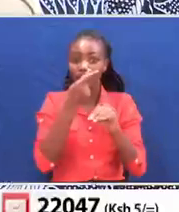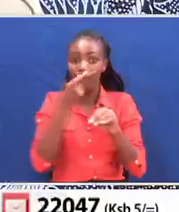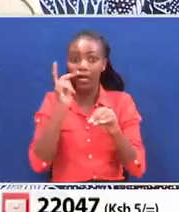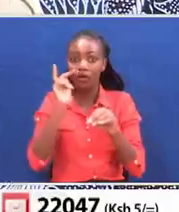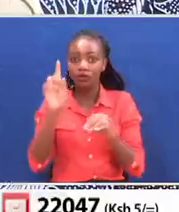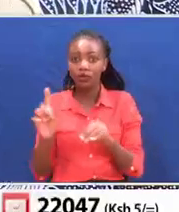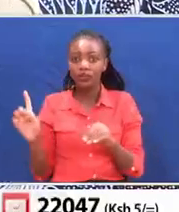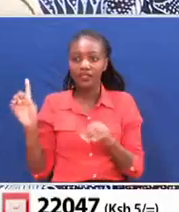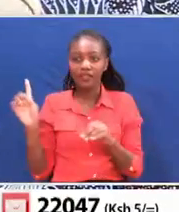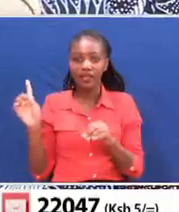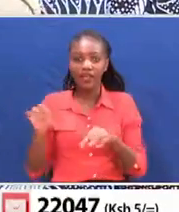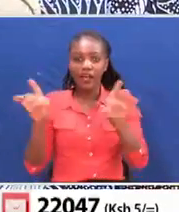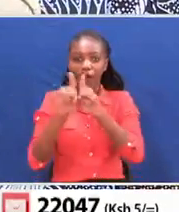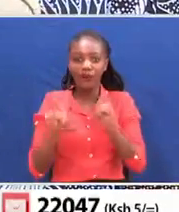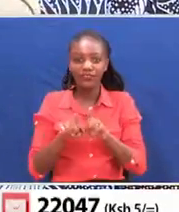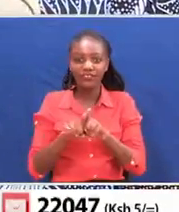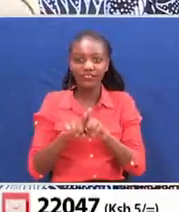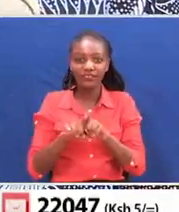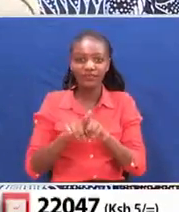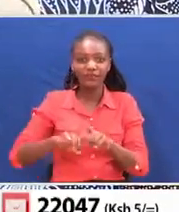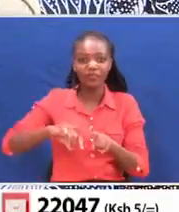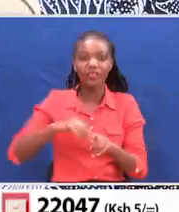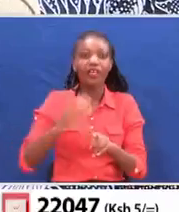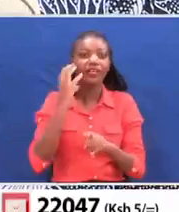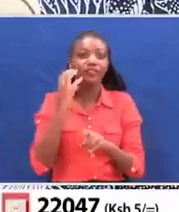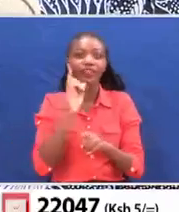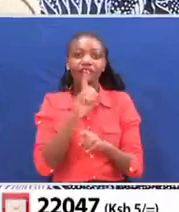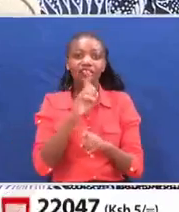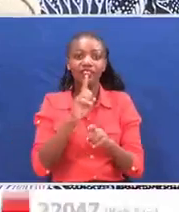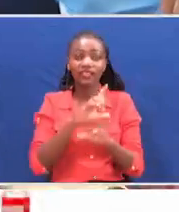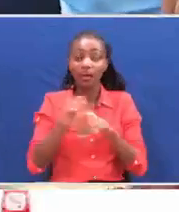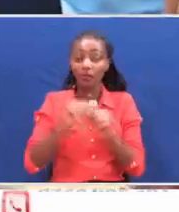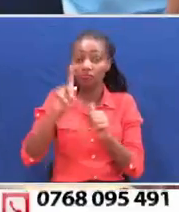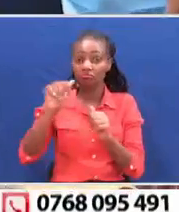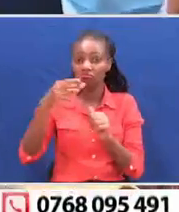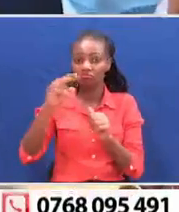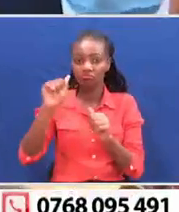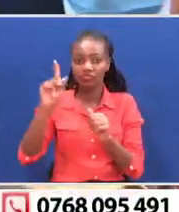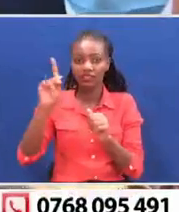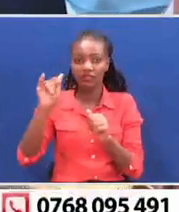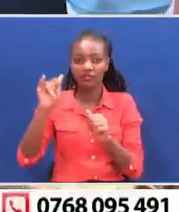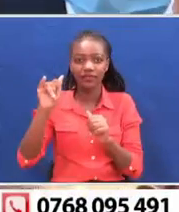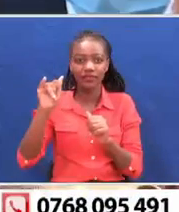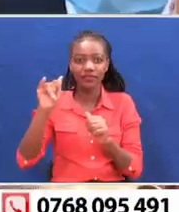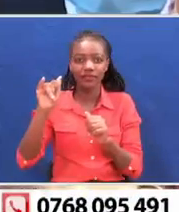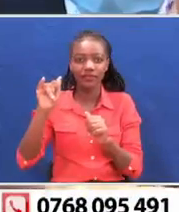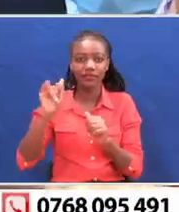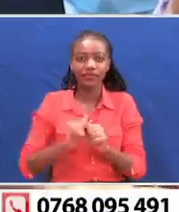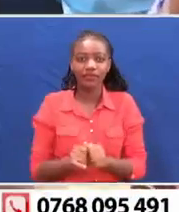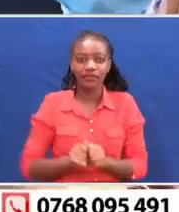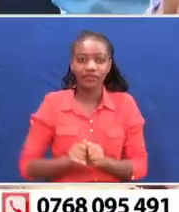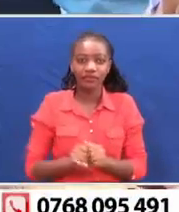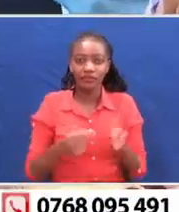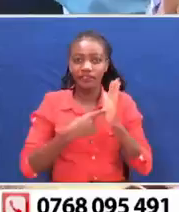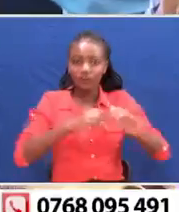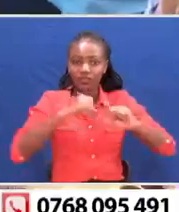Kalonzo Musyoka also eulogized Kabaka as a great orator and debater. Ameonyesha ukakamavu mkubwa sana.